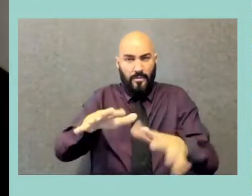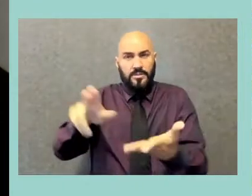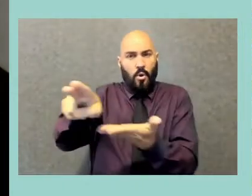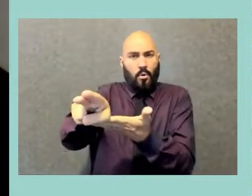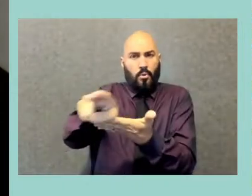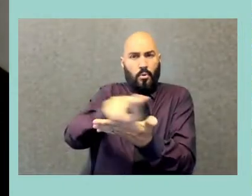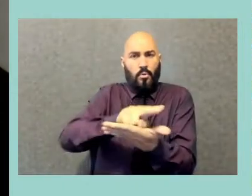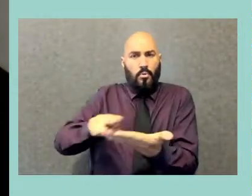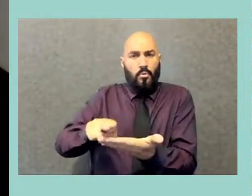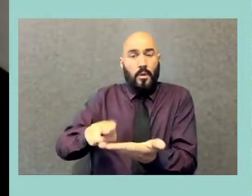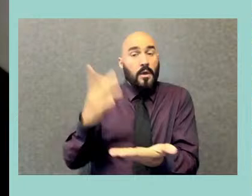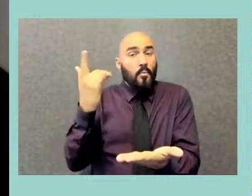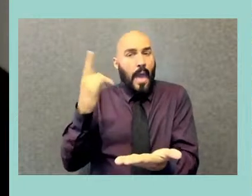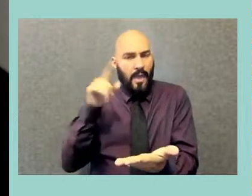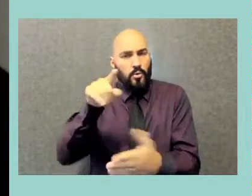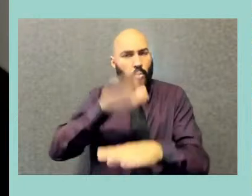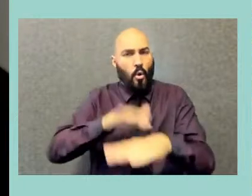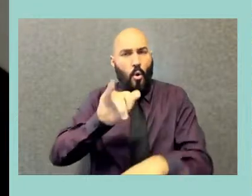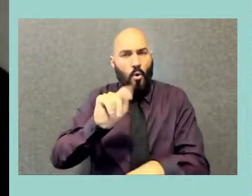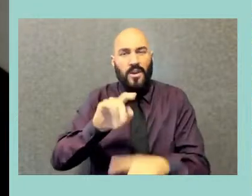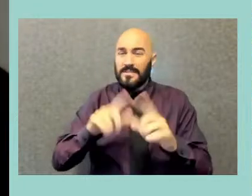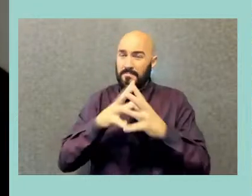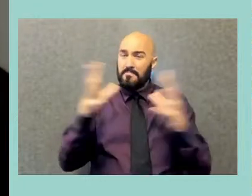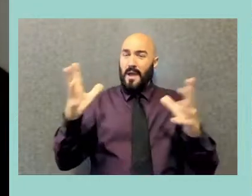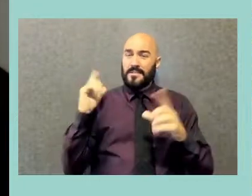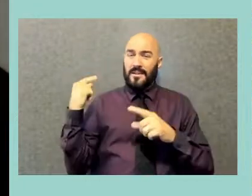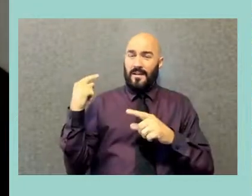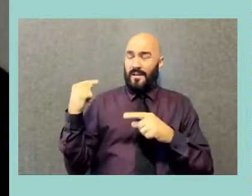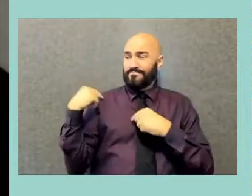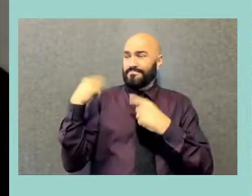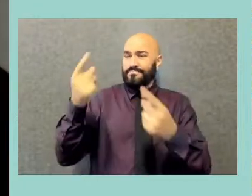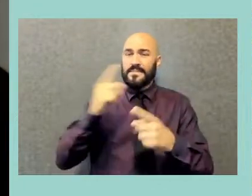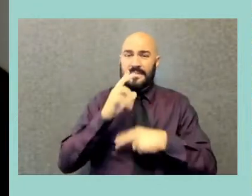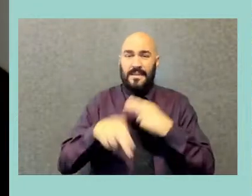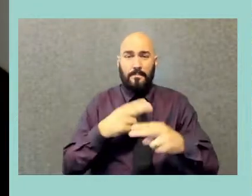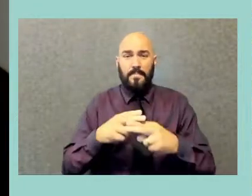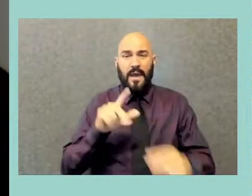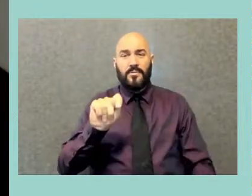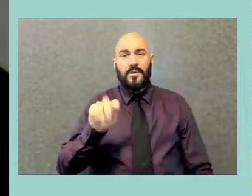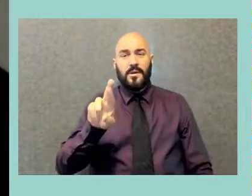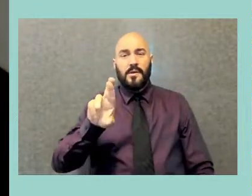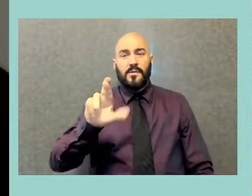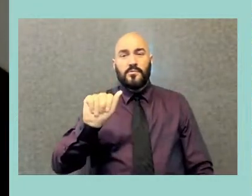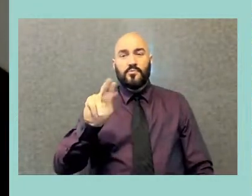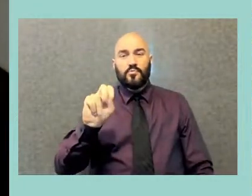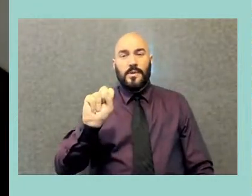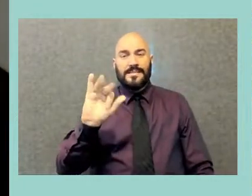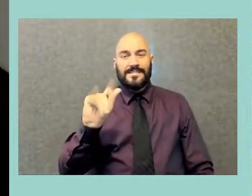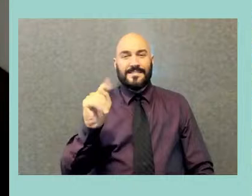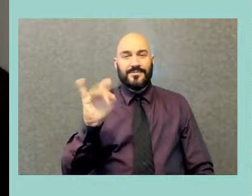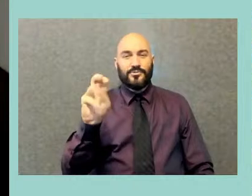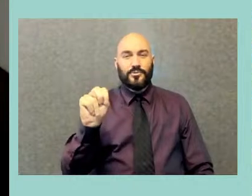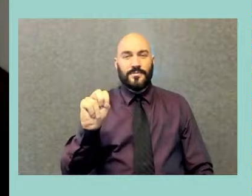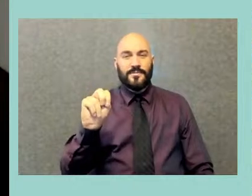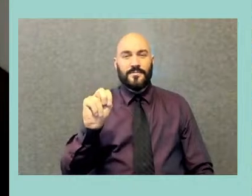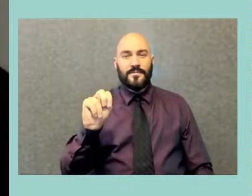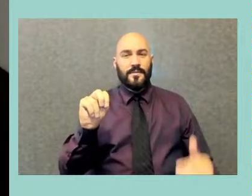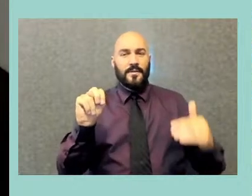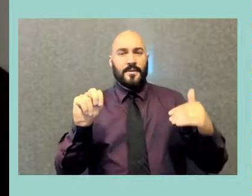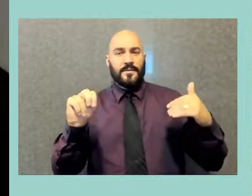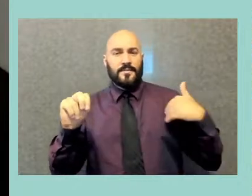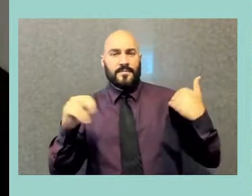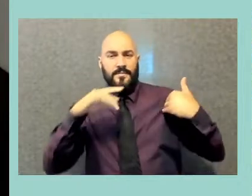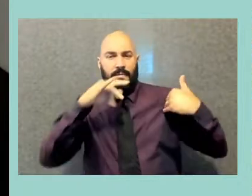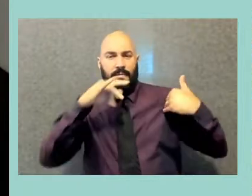So much of bridging is about the transition, and rightfully so. And for so long,